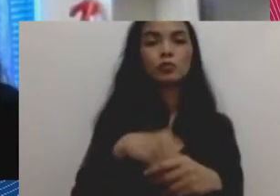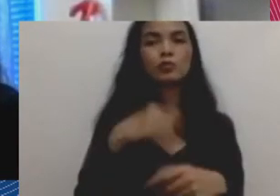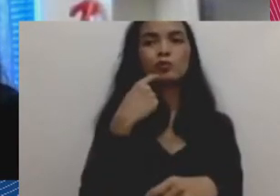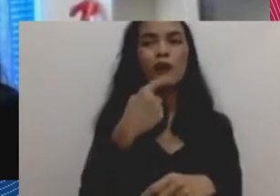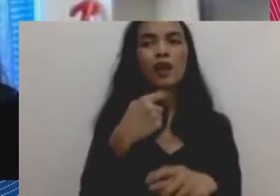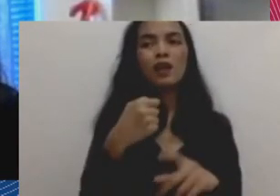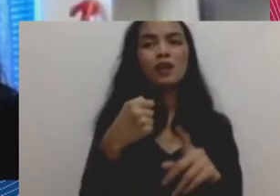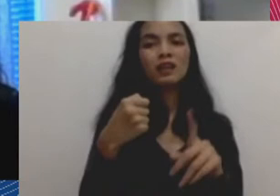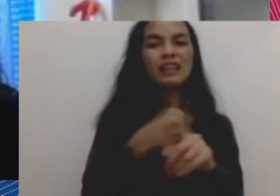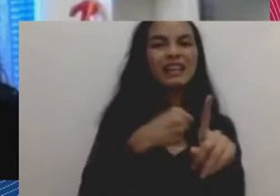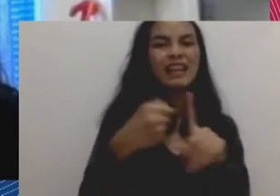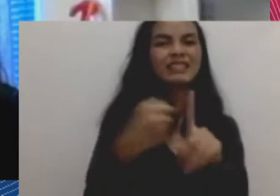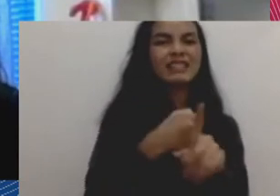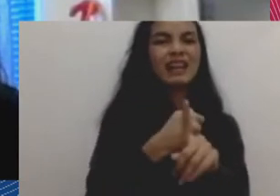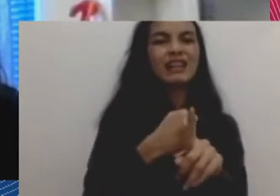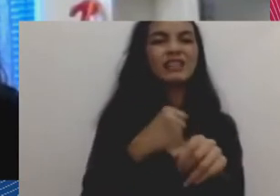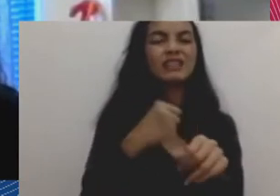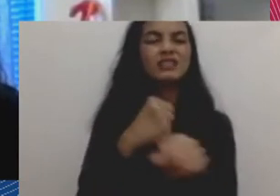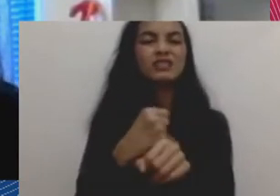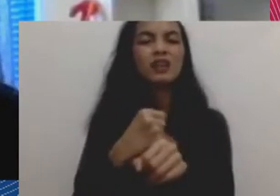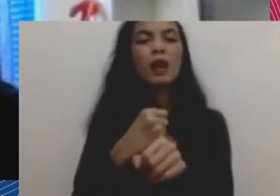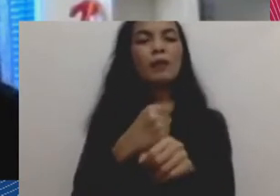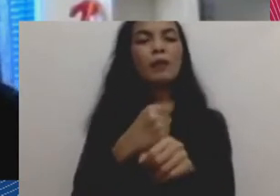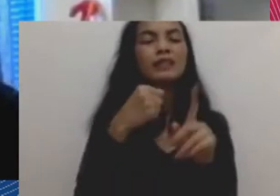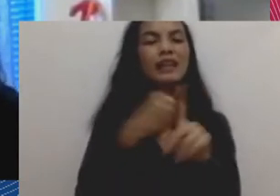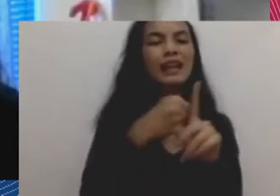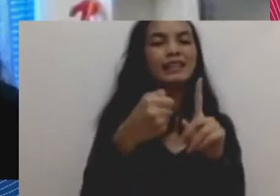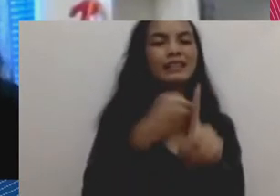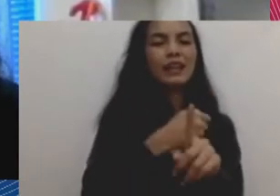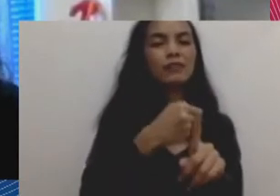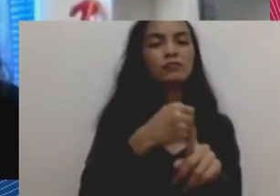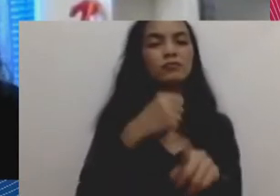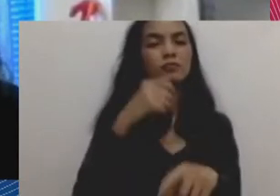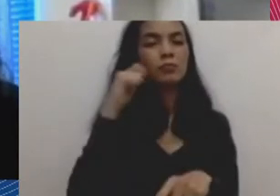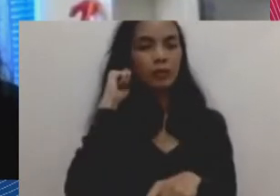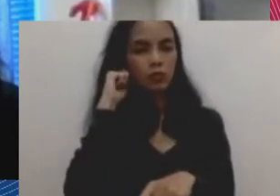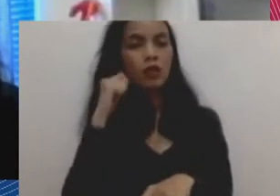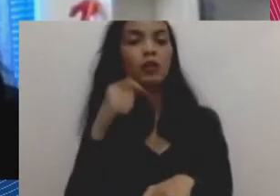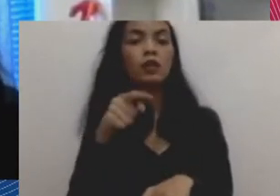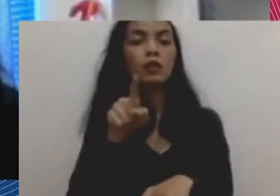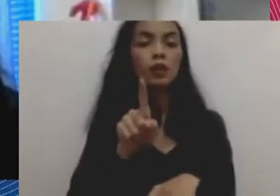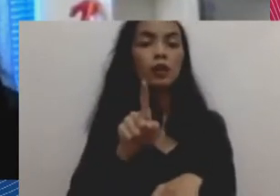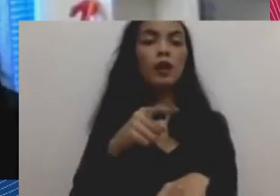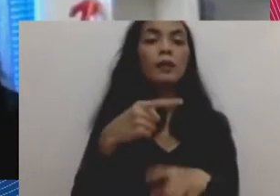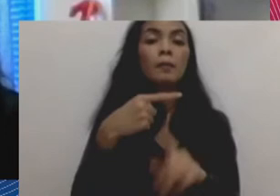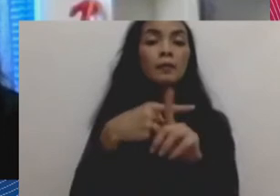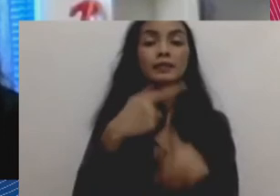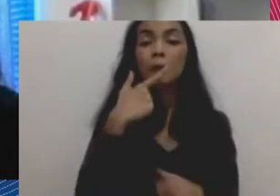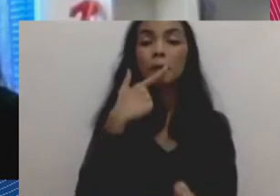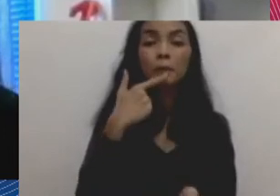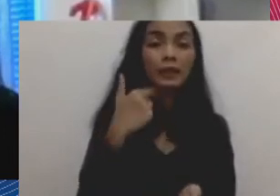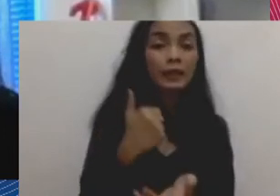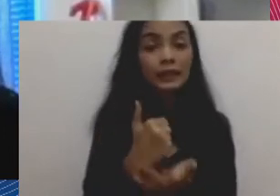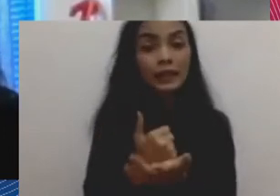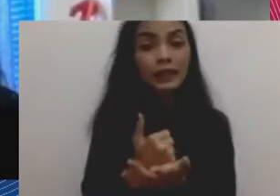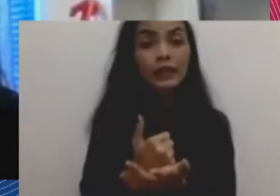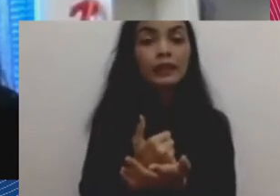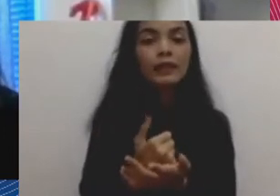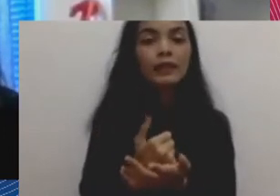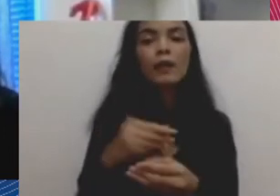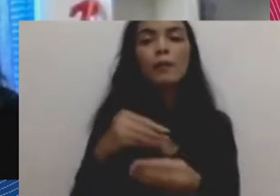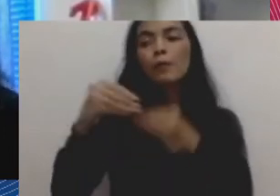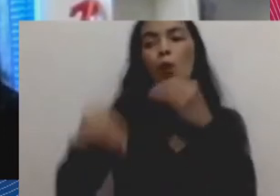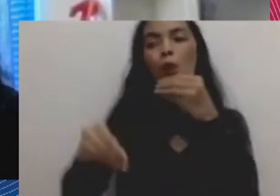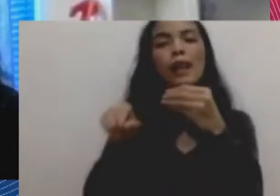I do think that there's a lot that women can bring to the table. I think, but the most important thing is representation